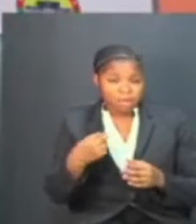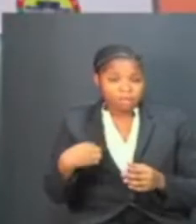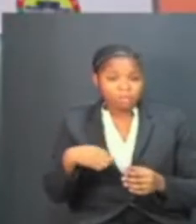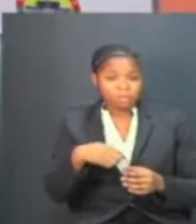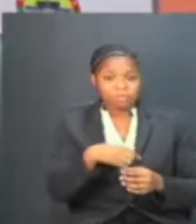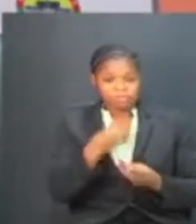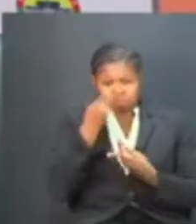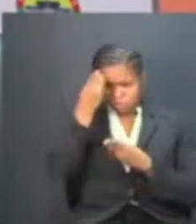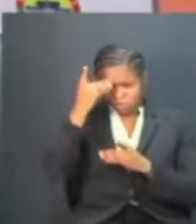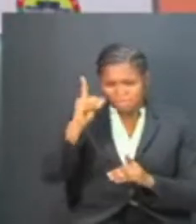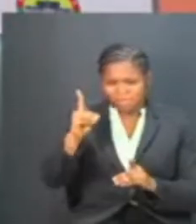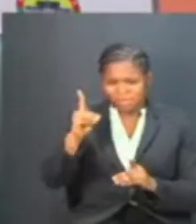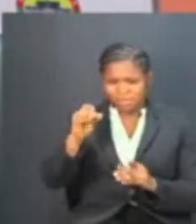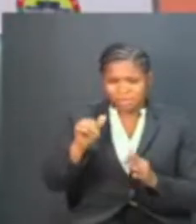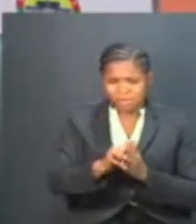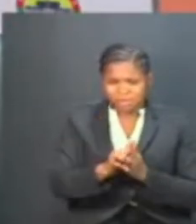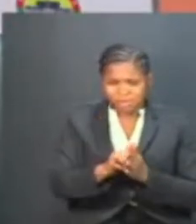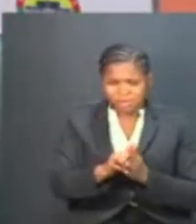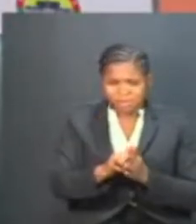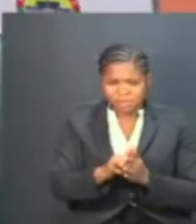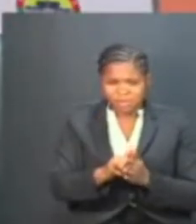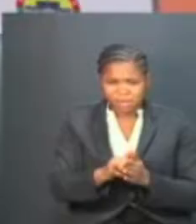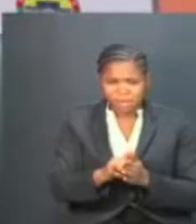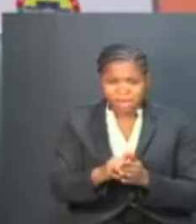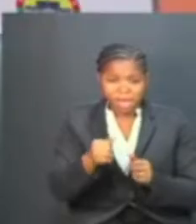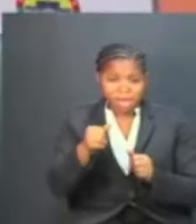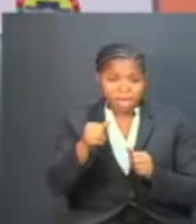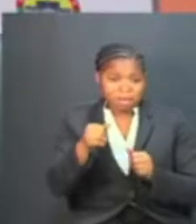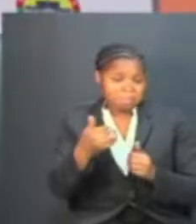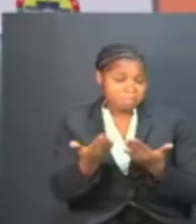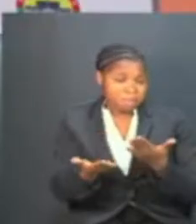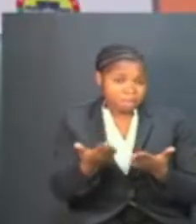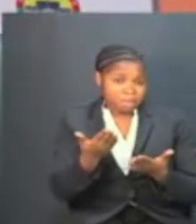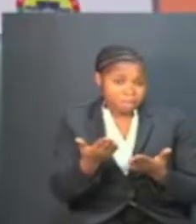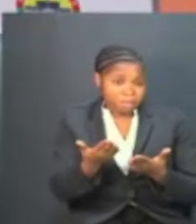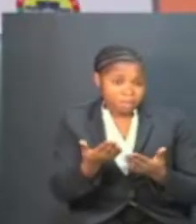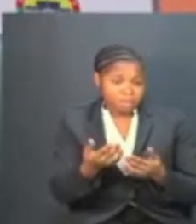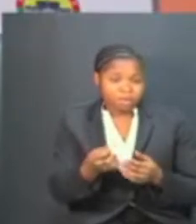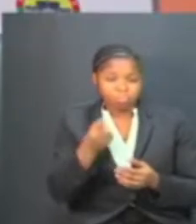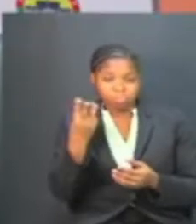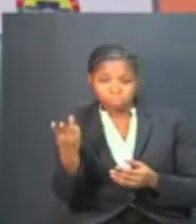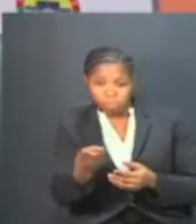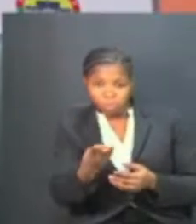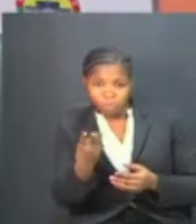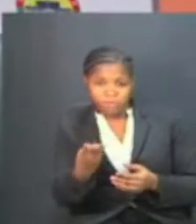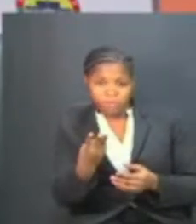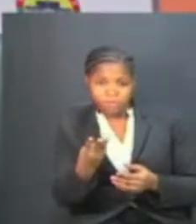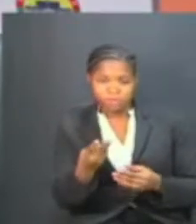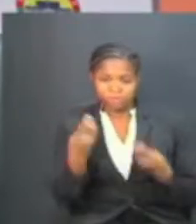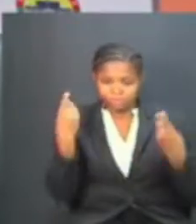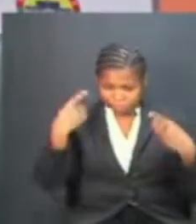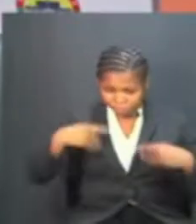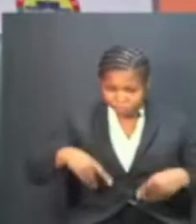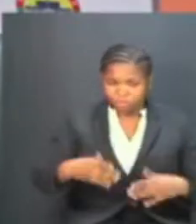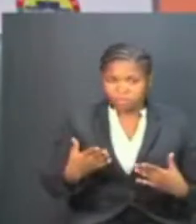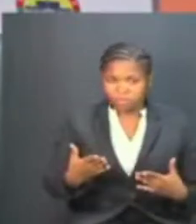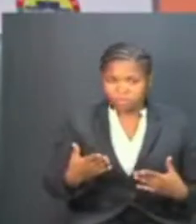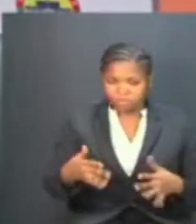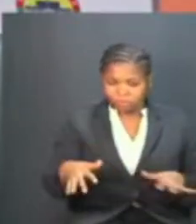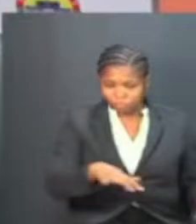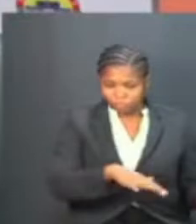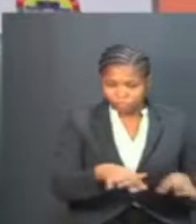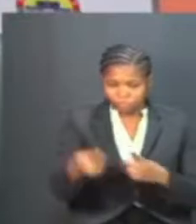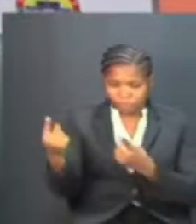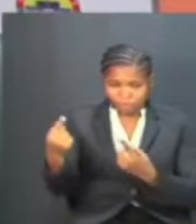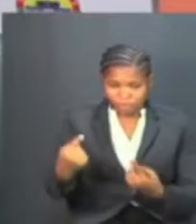that we are going to wear it on a particular day, then we should also be able to ensure that we use our good offices to